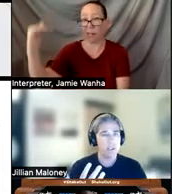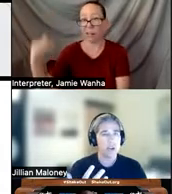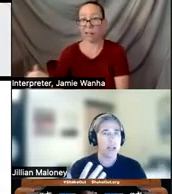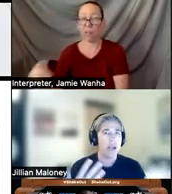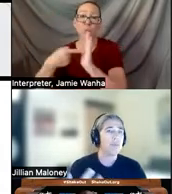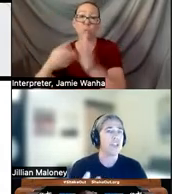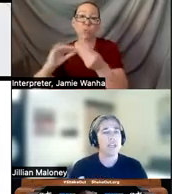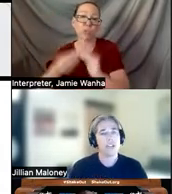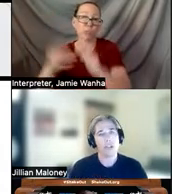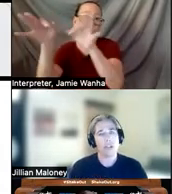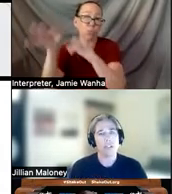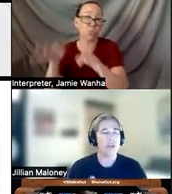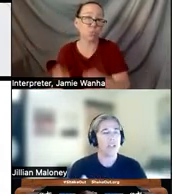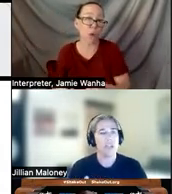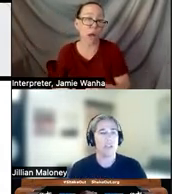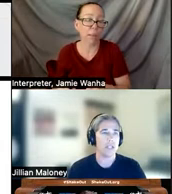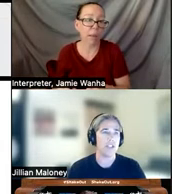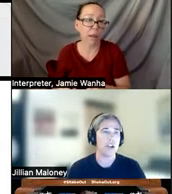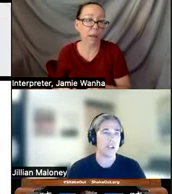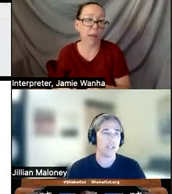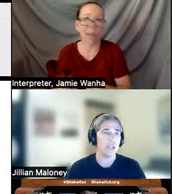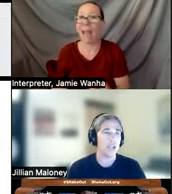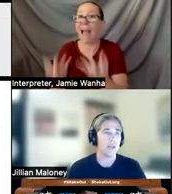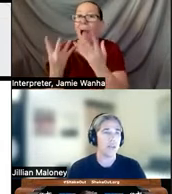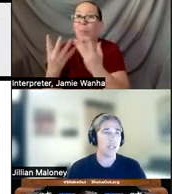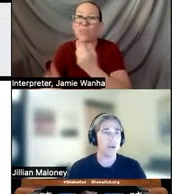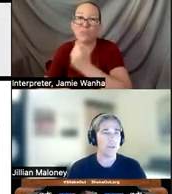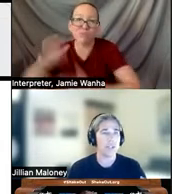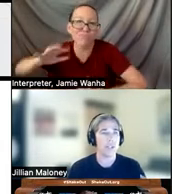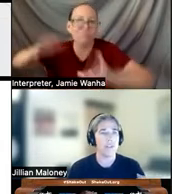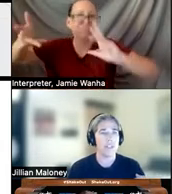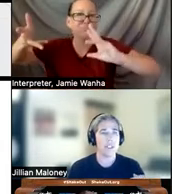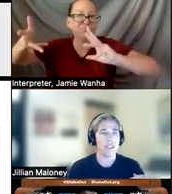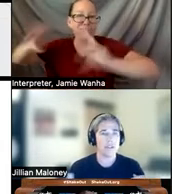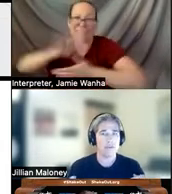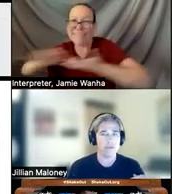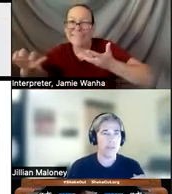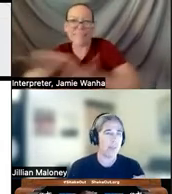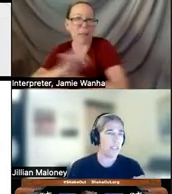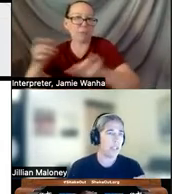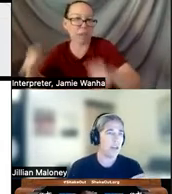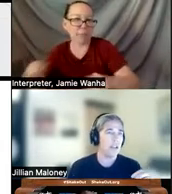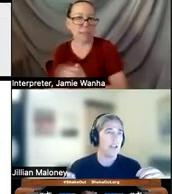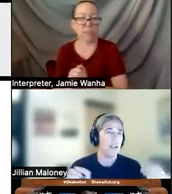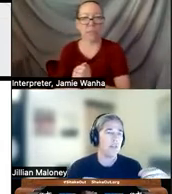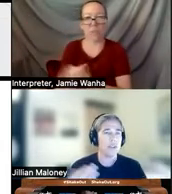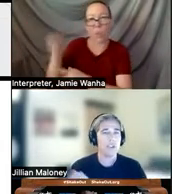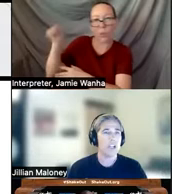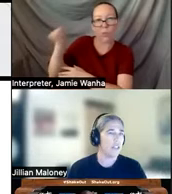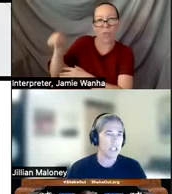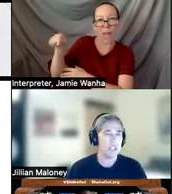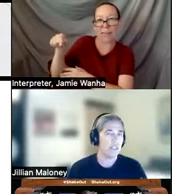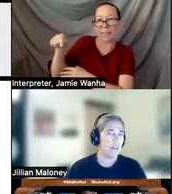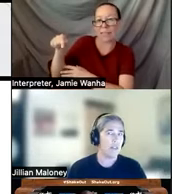to describe how much shaking is felt, how much damage is actually caused. So that's more of a function of the distance from the epicenter, what